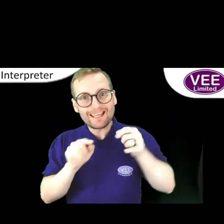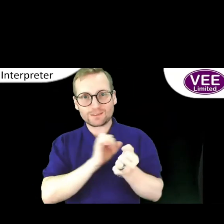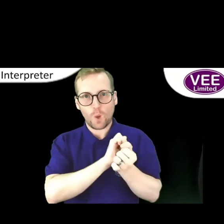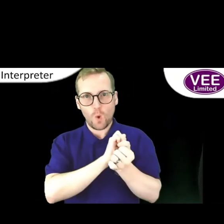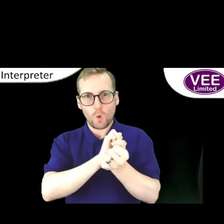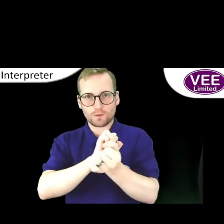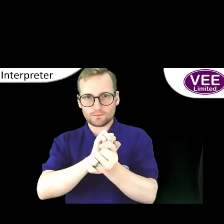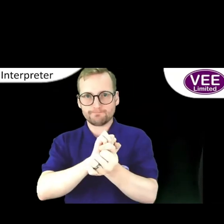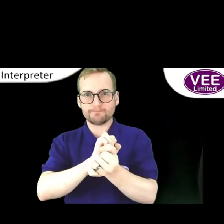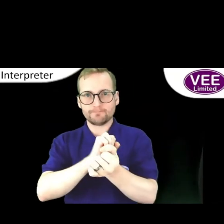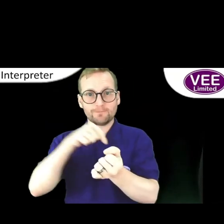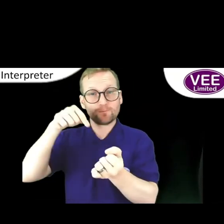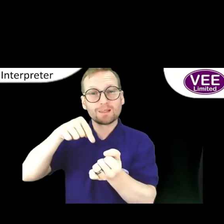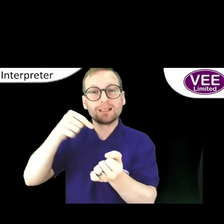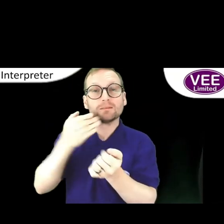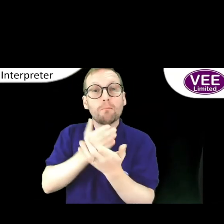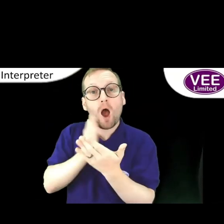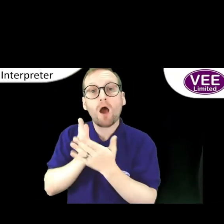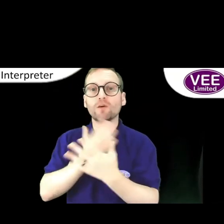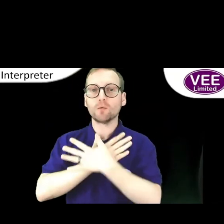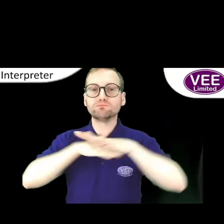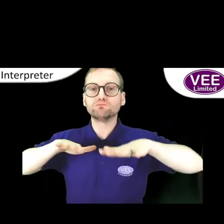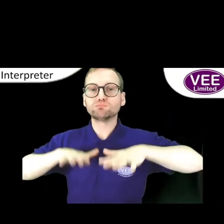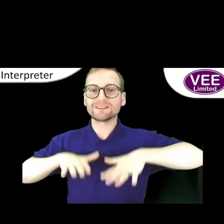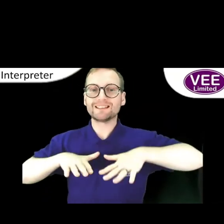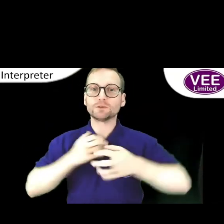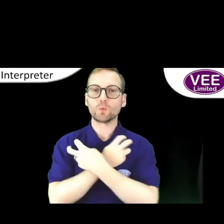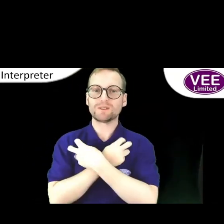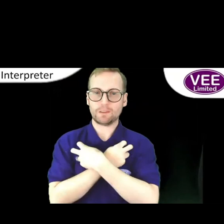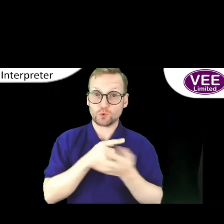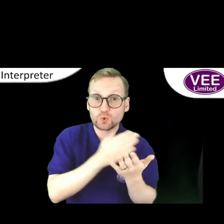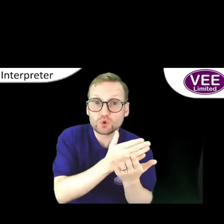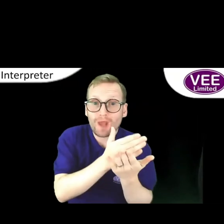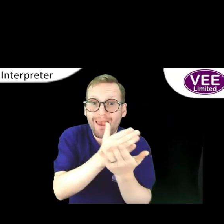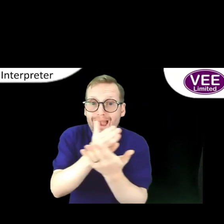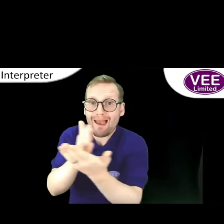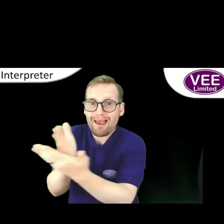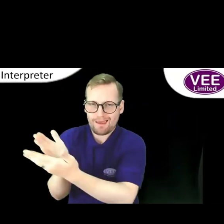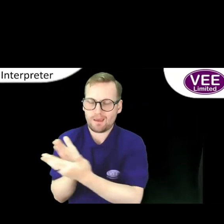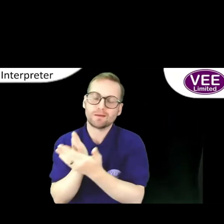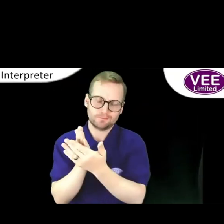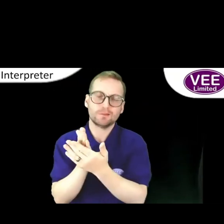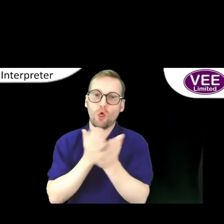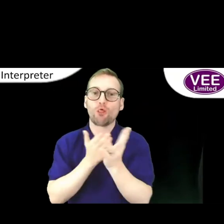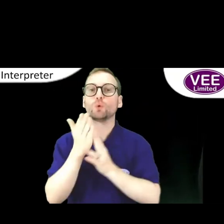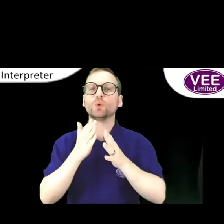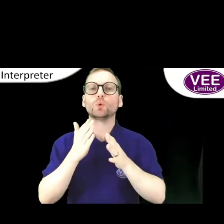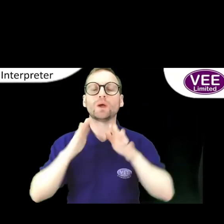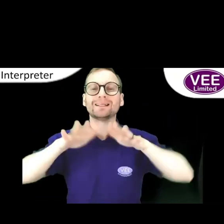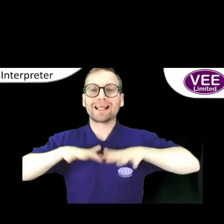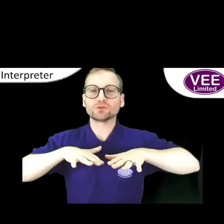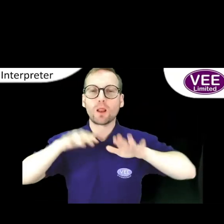is part of an initiative by the British Museum to share the collection as widely as possible through our national program